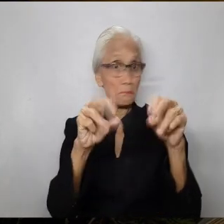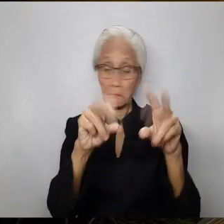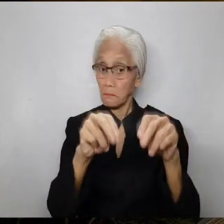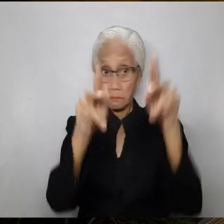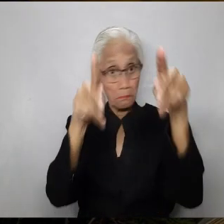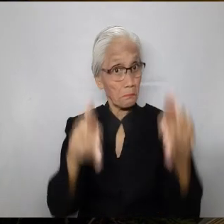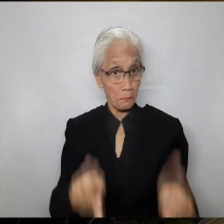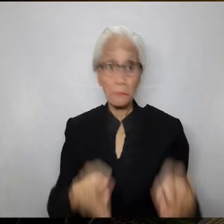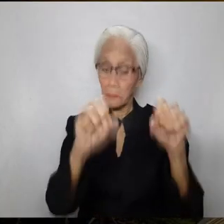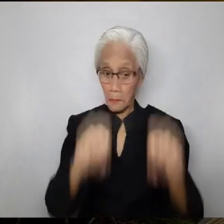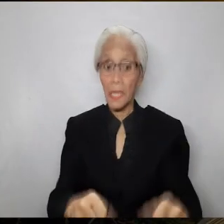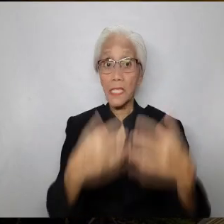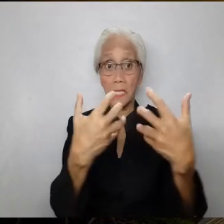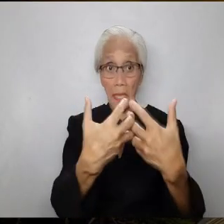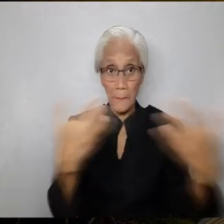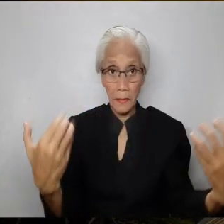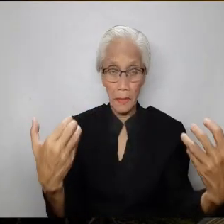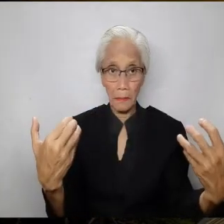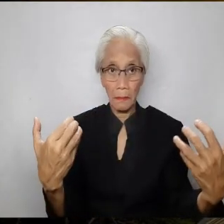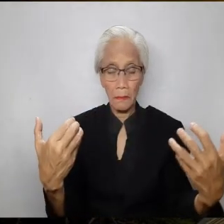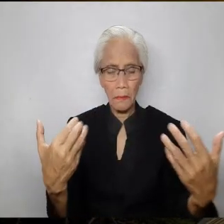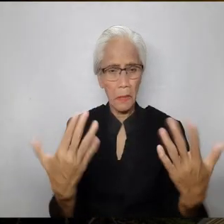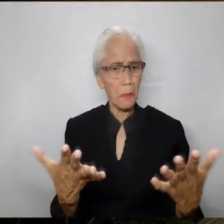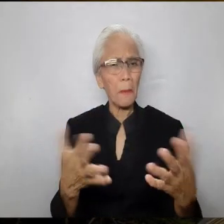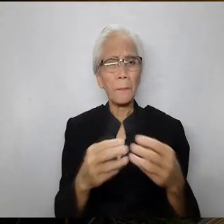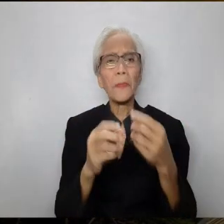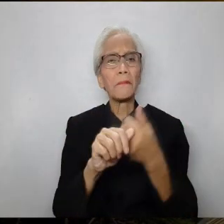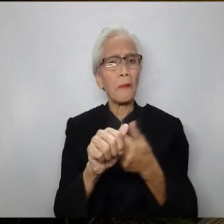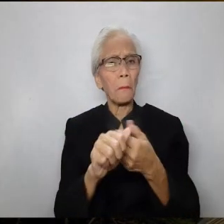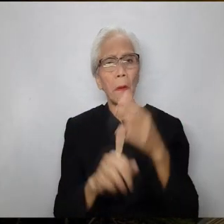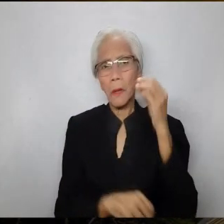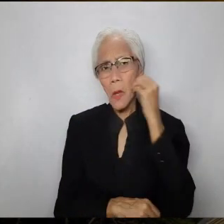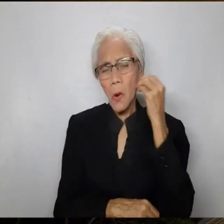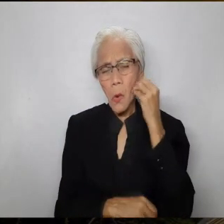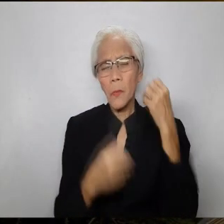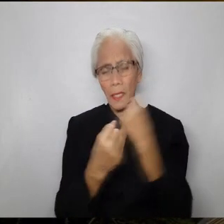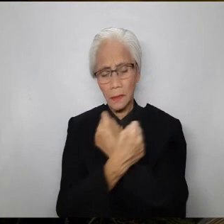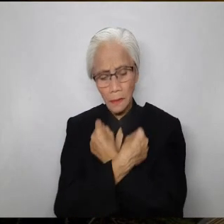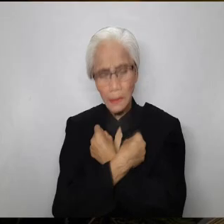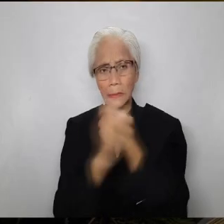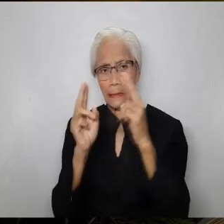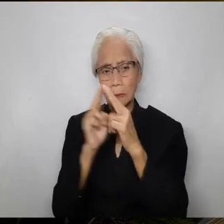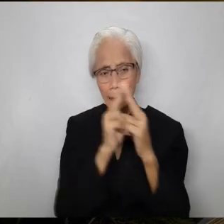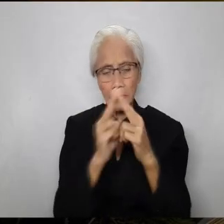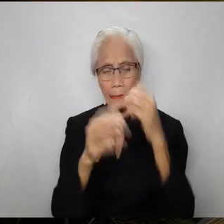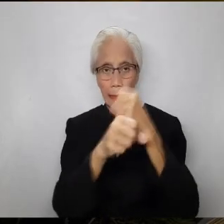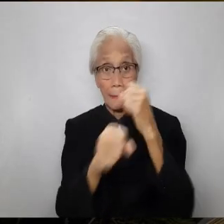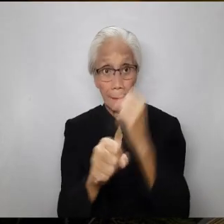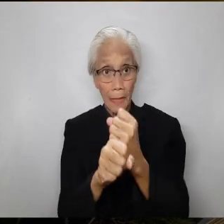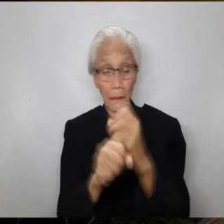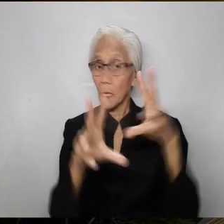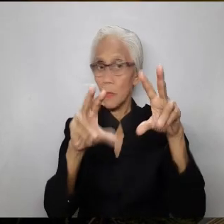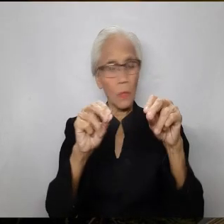joined together, no human being must separate." The very home God had